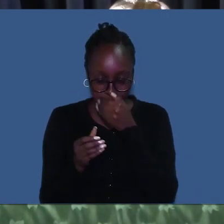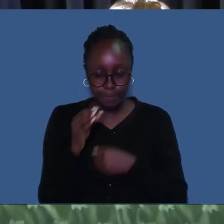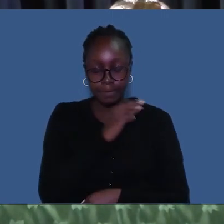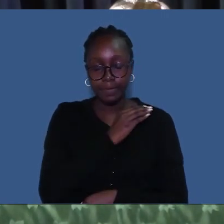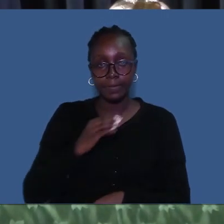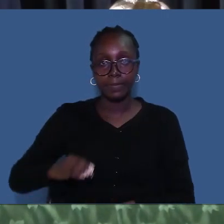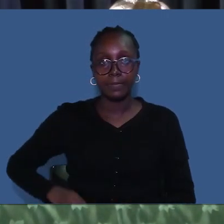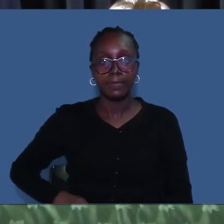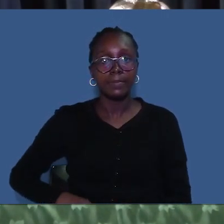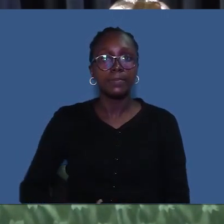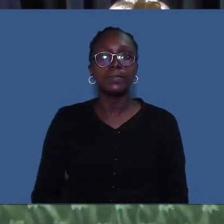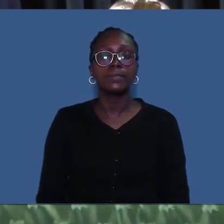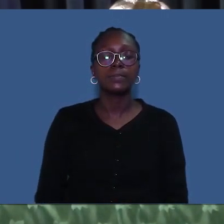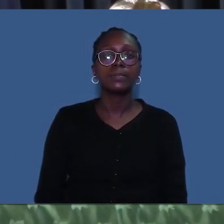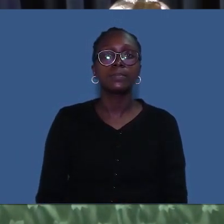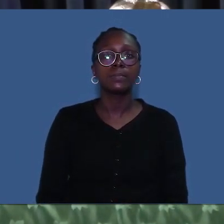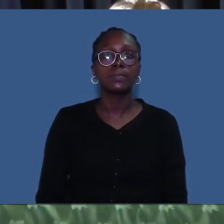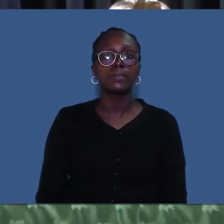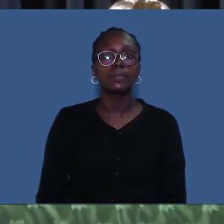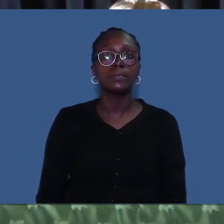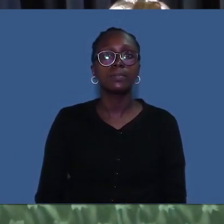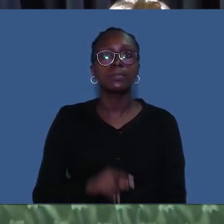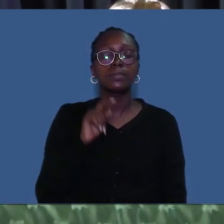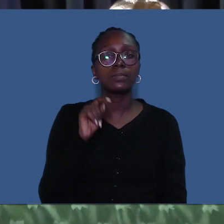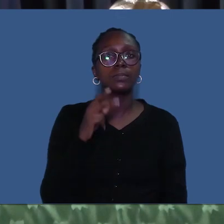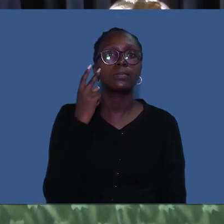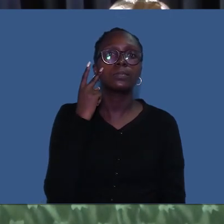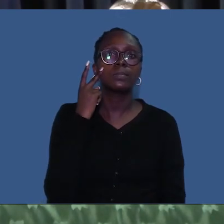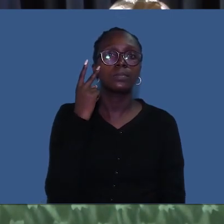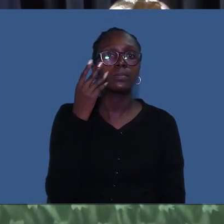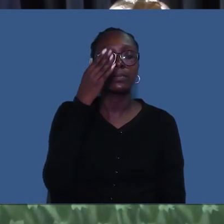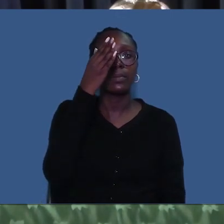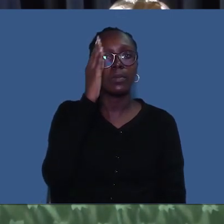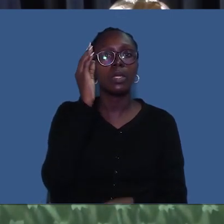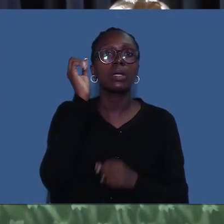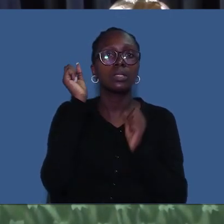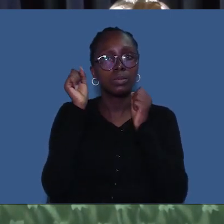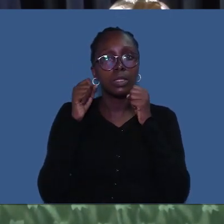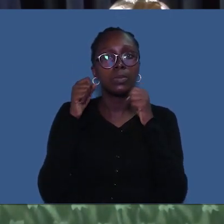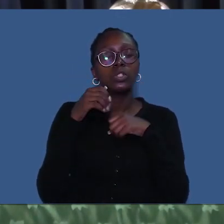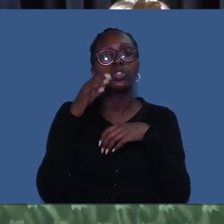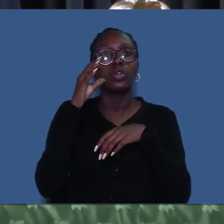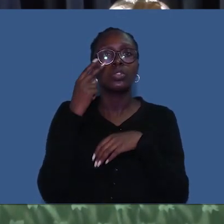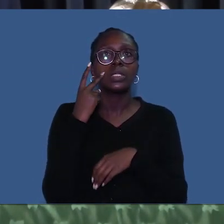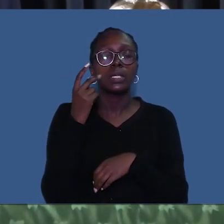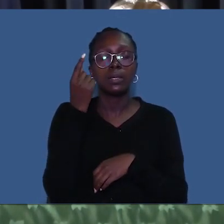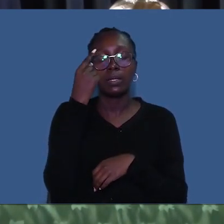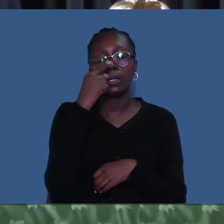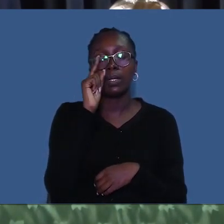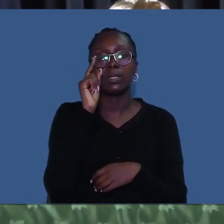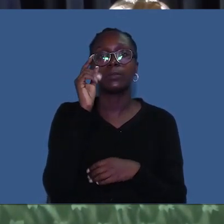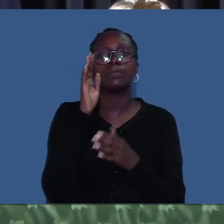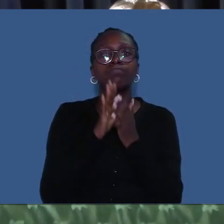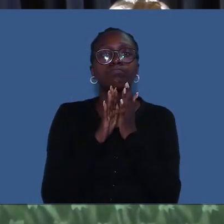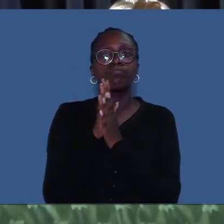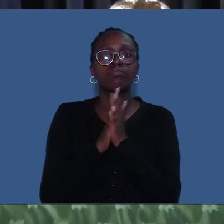heart and mind to enable them to identify and support the right candidate. Now, supporting the right candidate requires that we define who